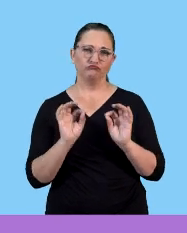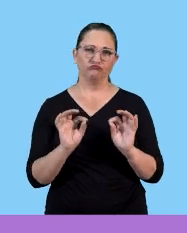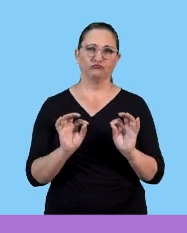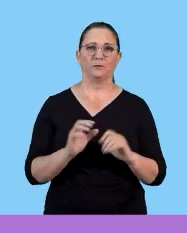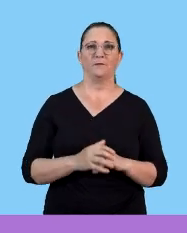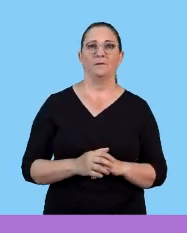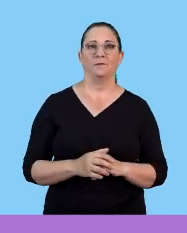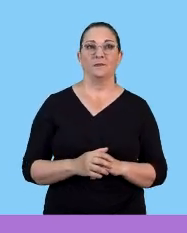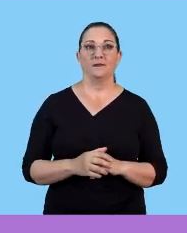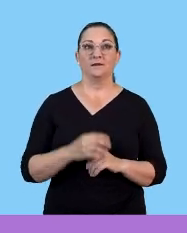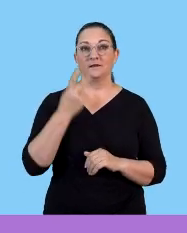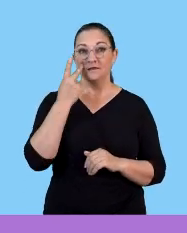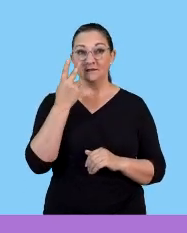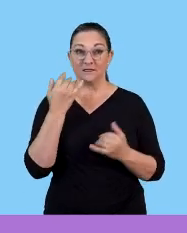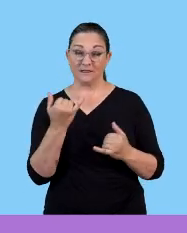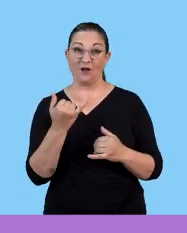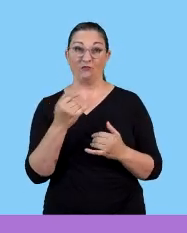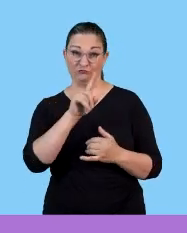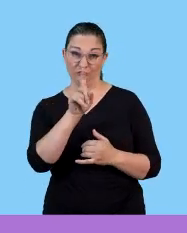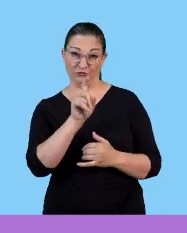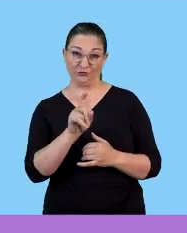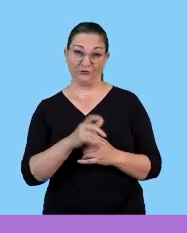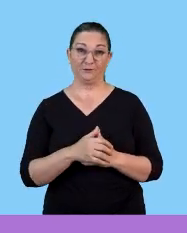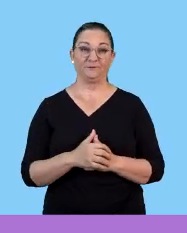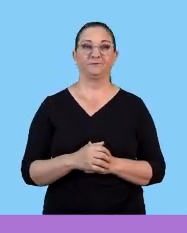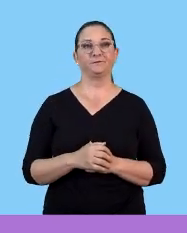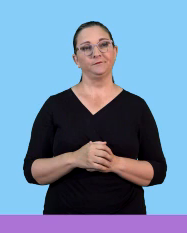off. Okay, and you'll see what I mean by that when we get stuck into these